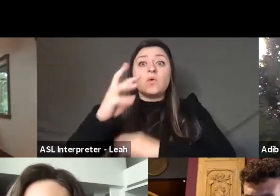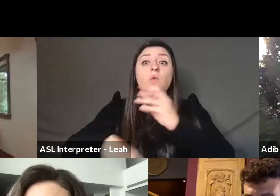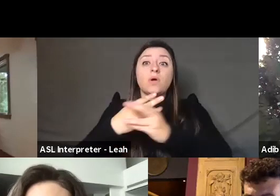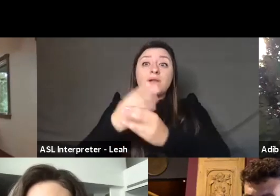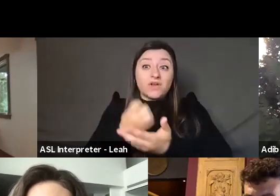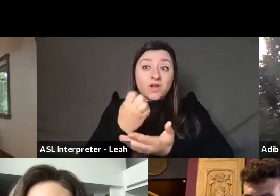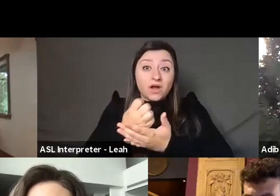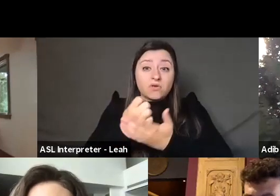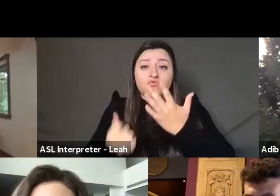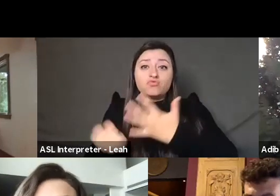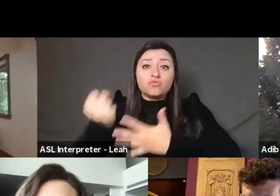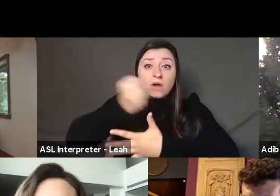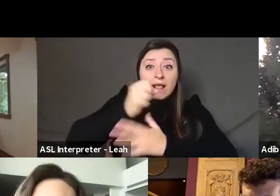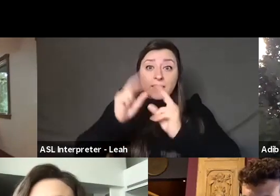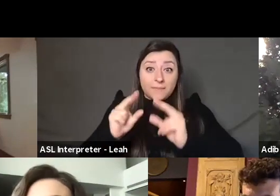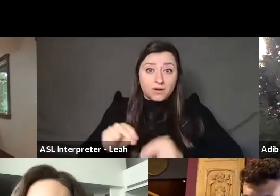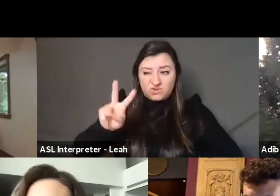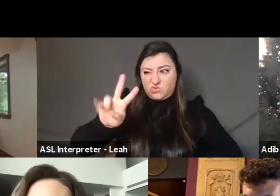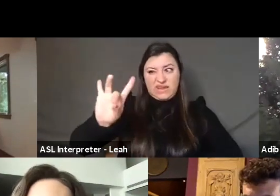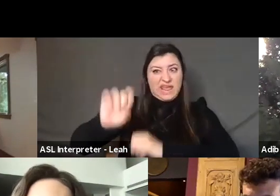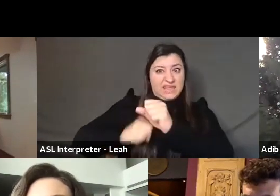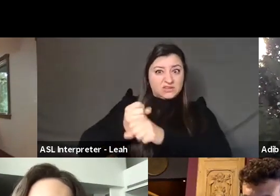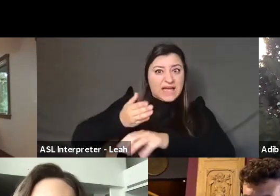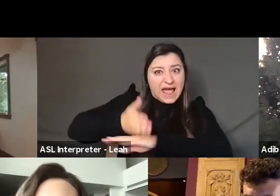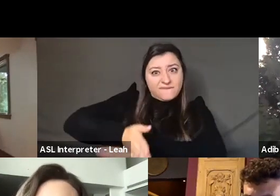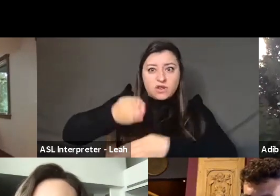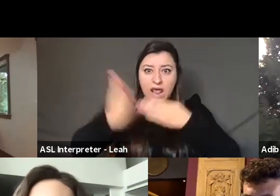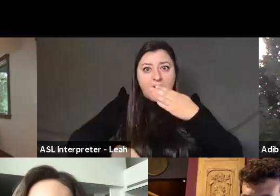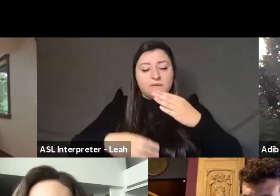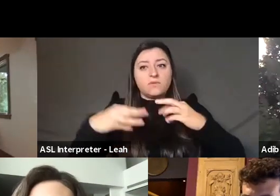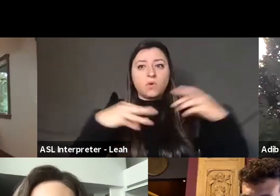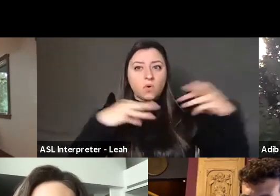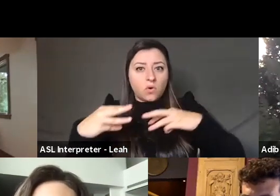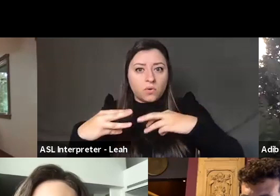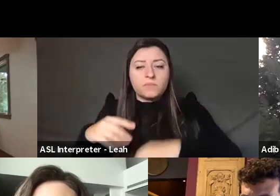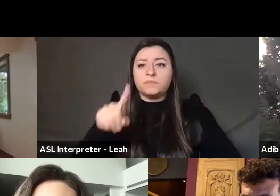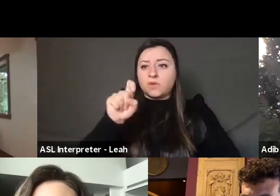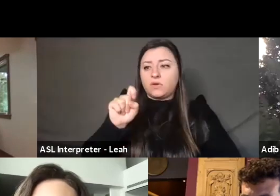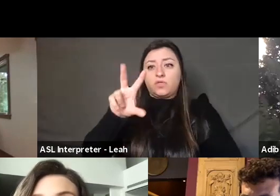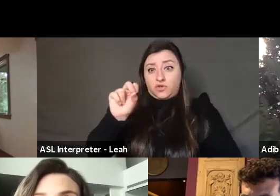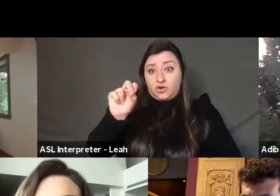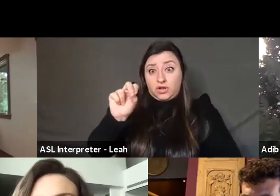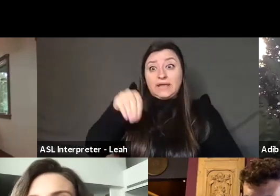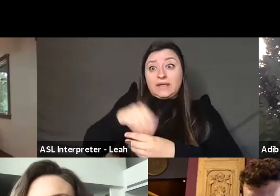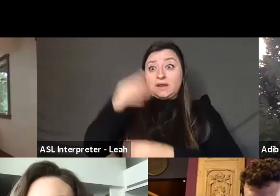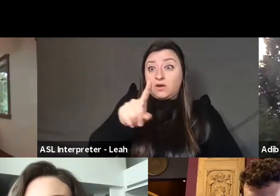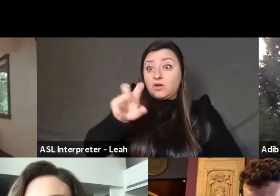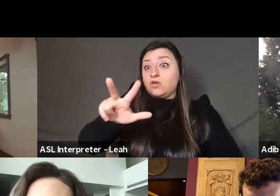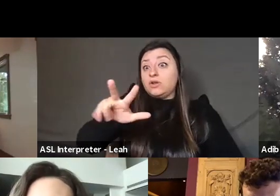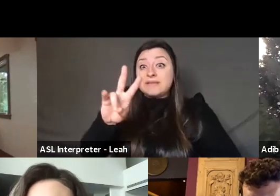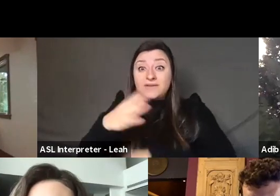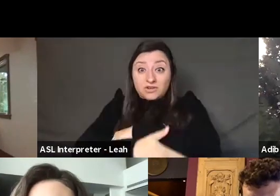ranked Lebanon, that's 28 years after the end of the war, 130 out of 137 countries in terms of quality of